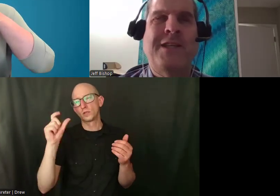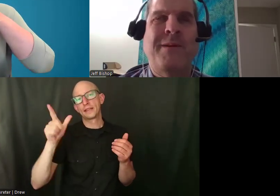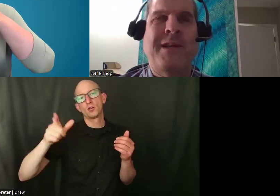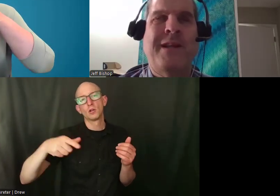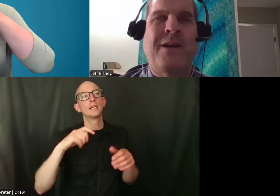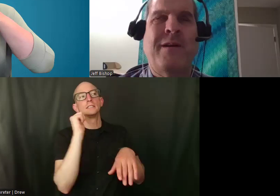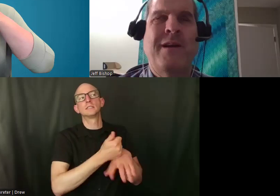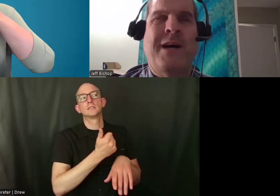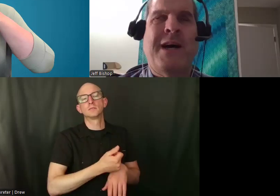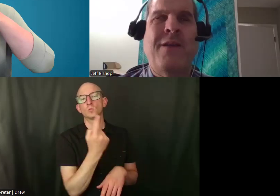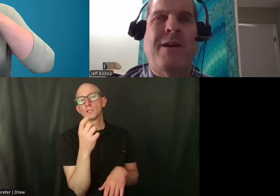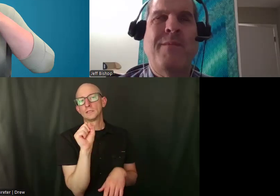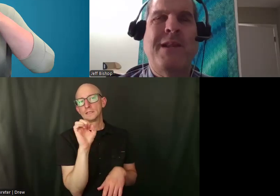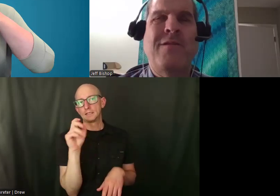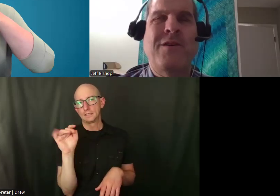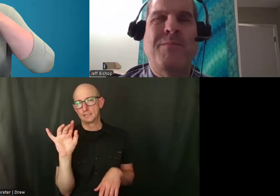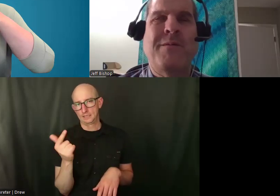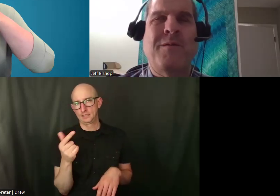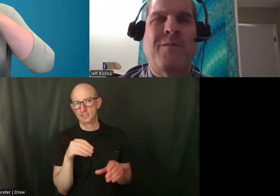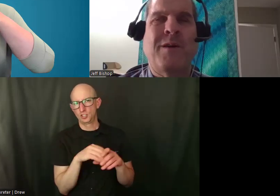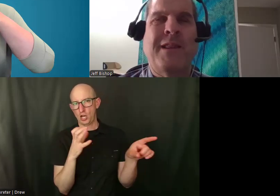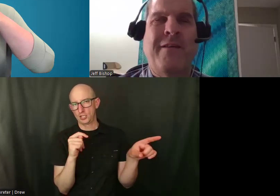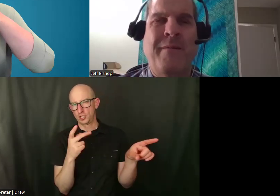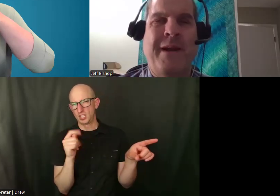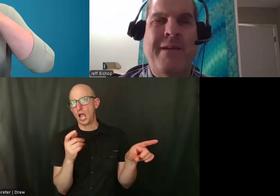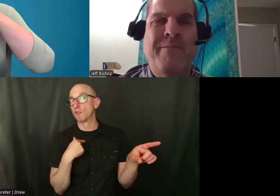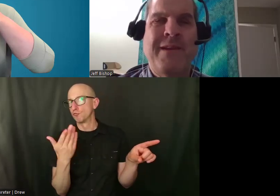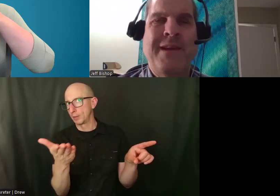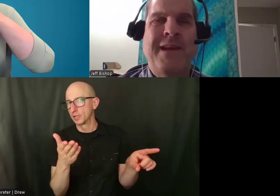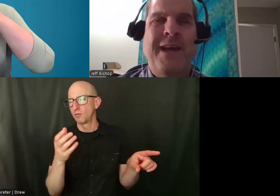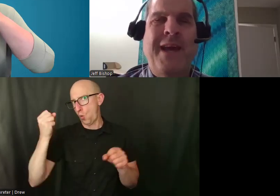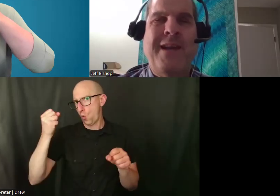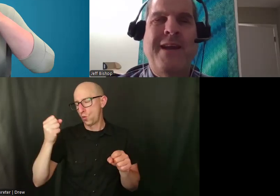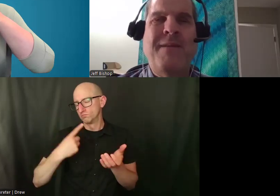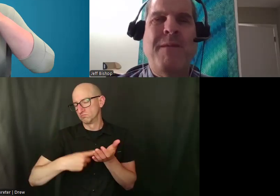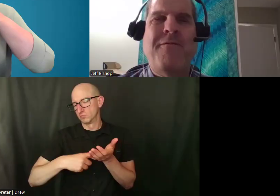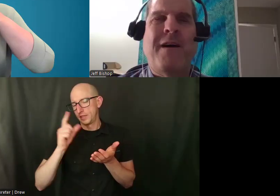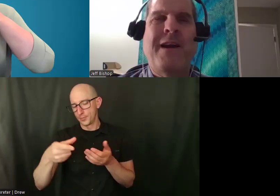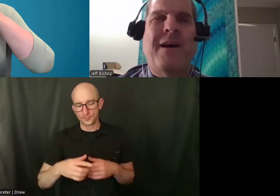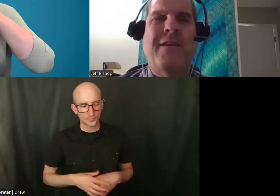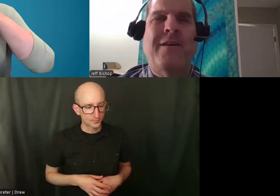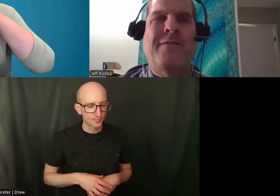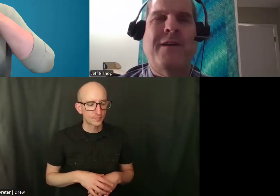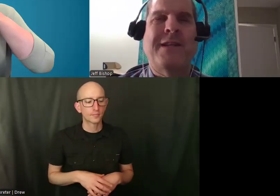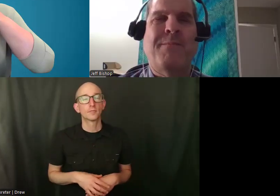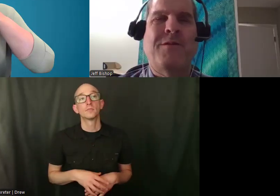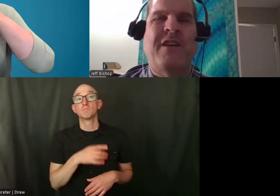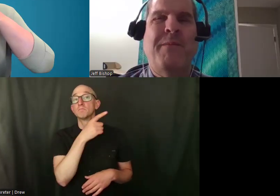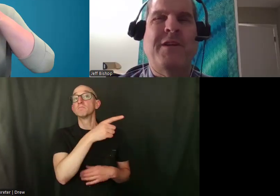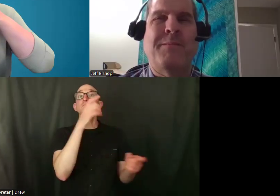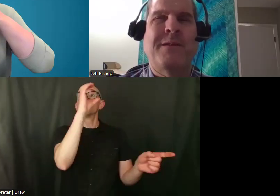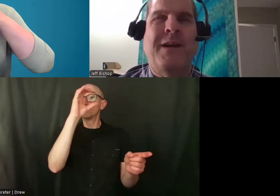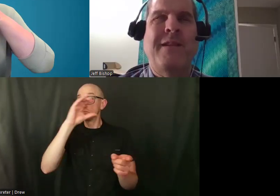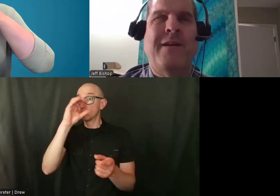in ChatGPT that I would highly recommend that you do, but we'll get there in a minute. And it may find other, for example,